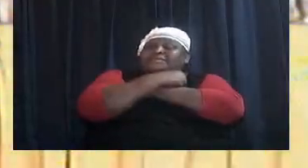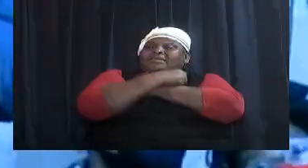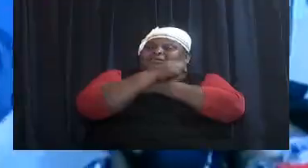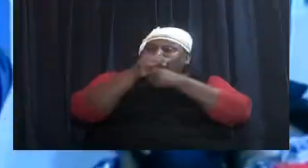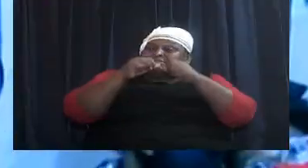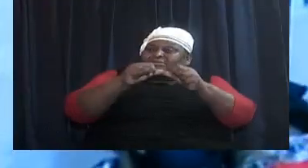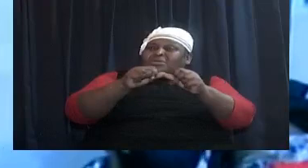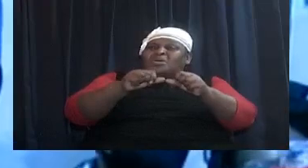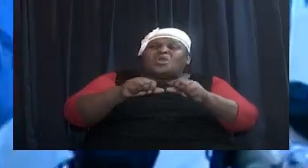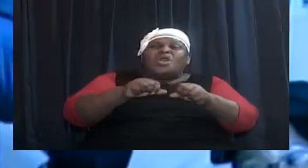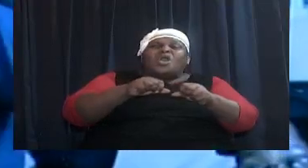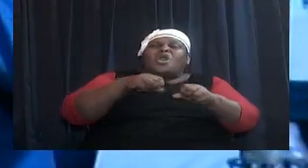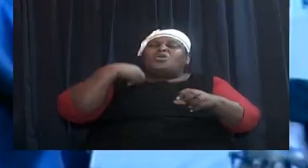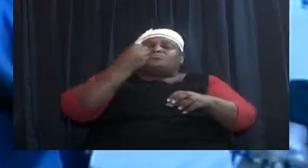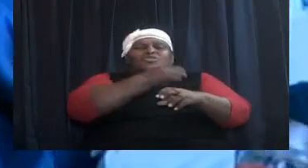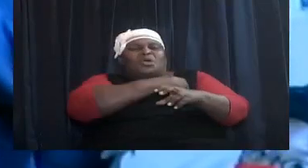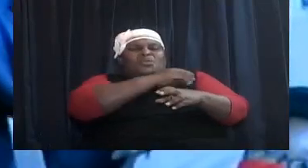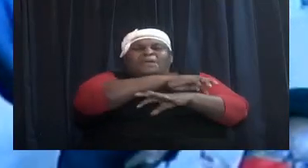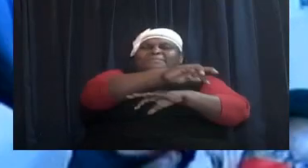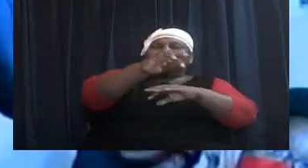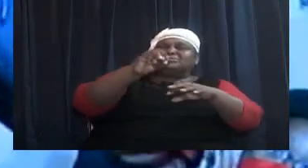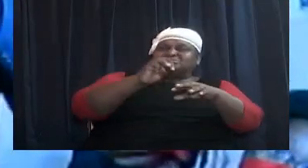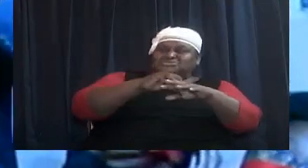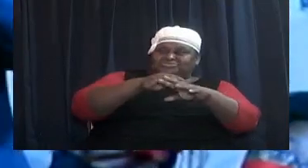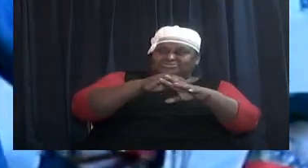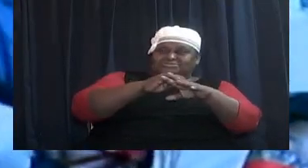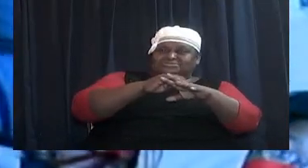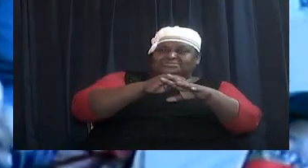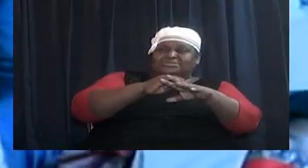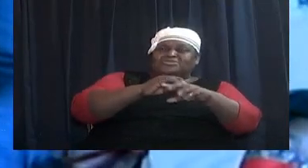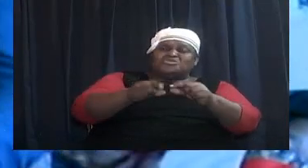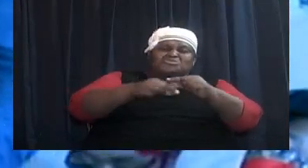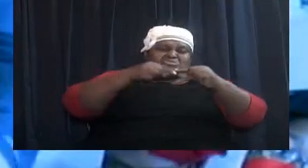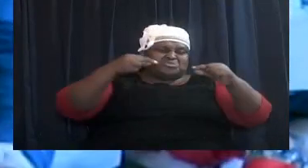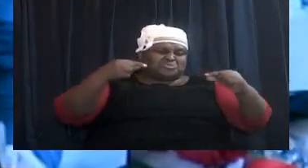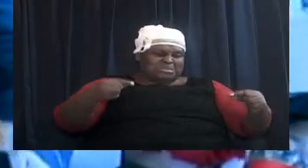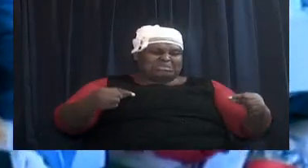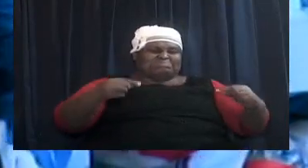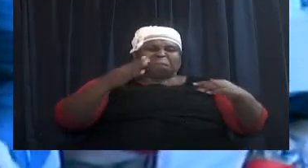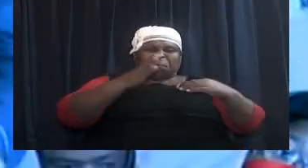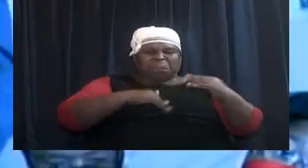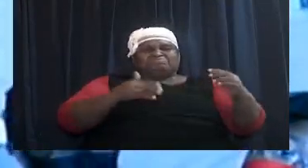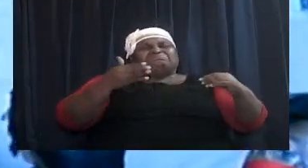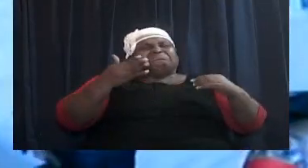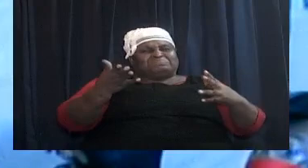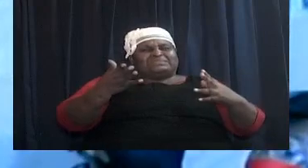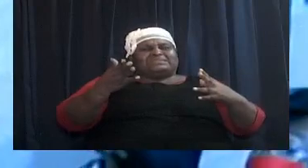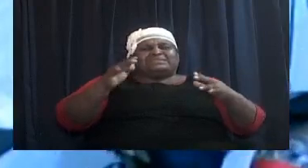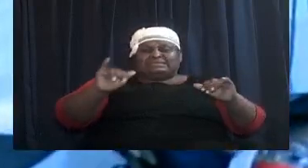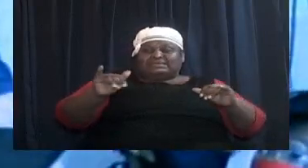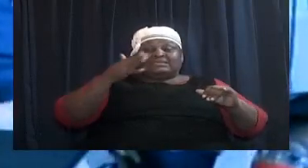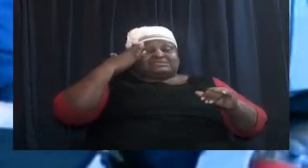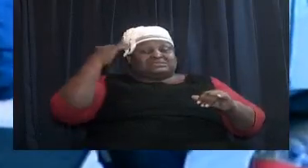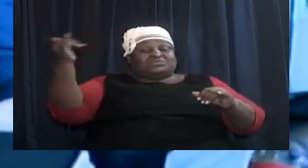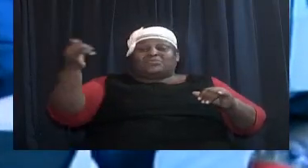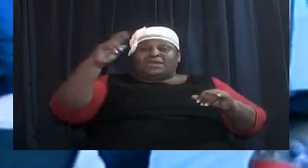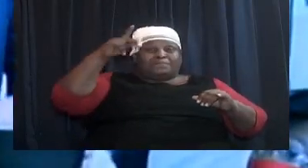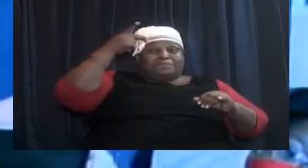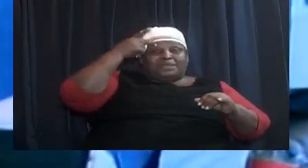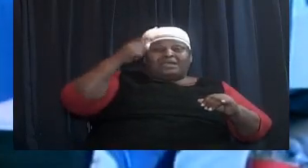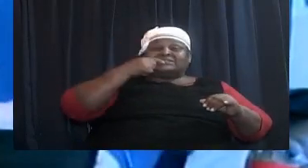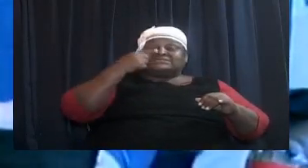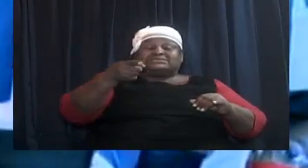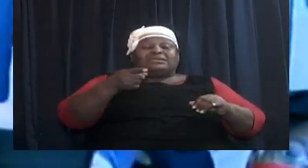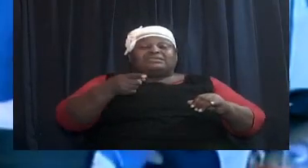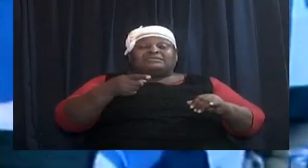precedes our ministry. Amen. It precedes. It's greater than. Amen. That's why Paul says in the